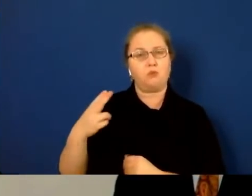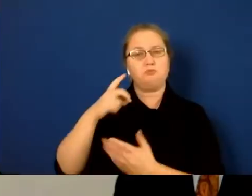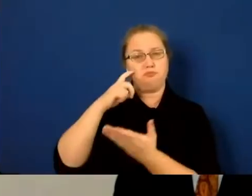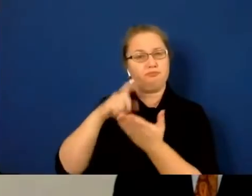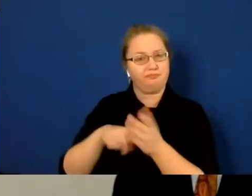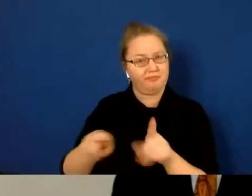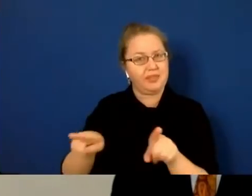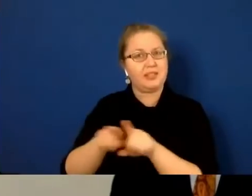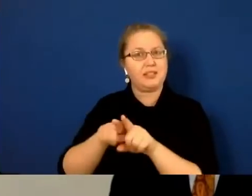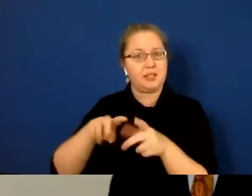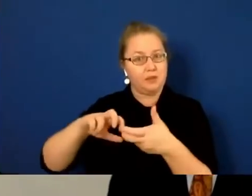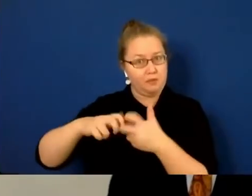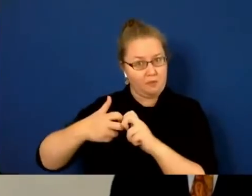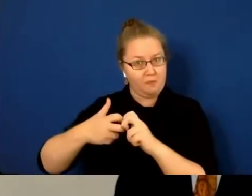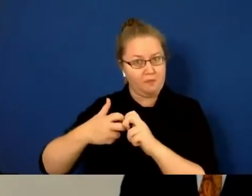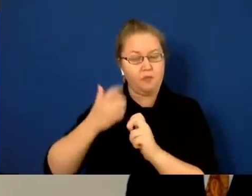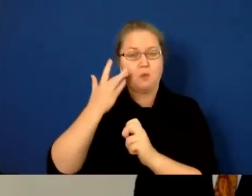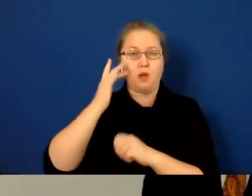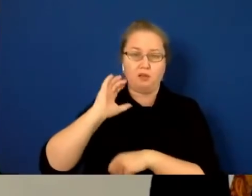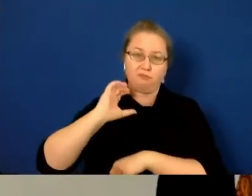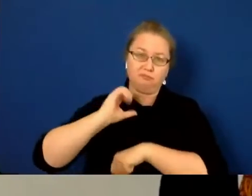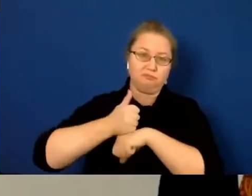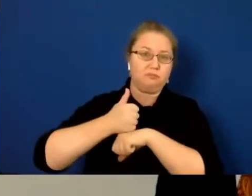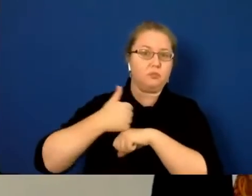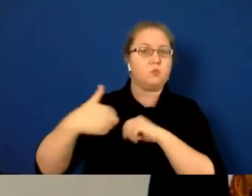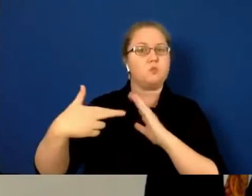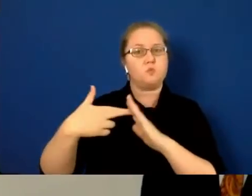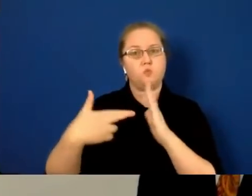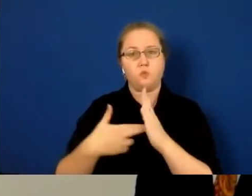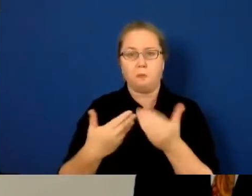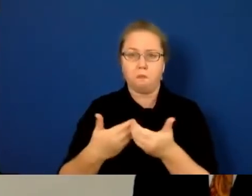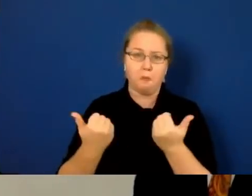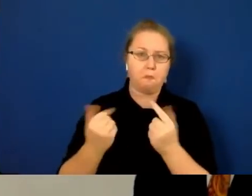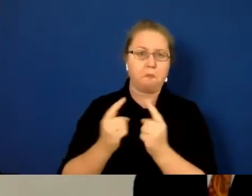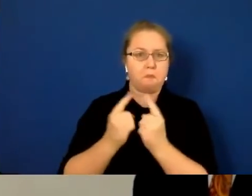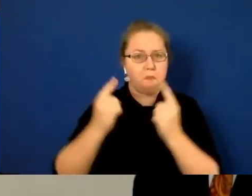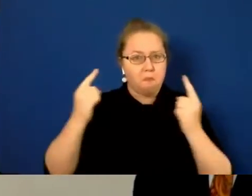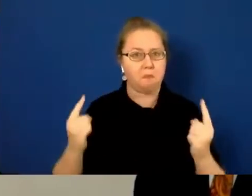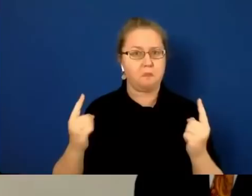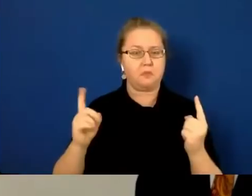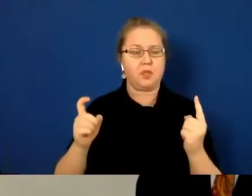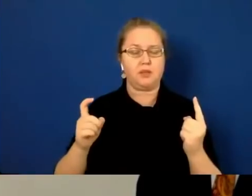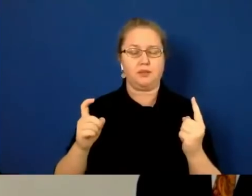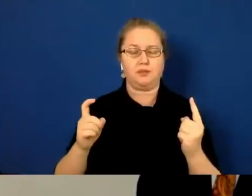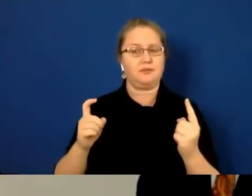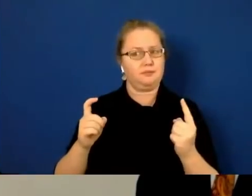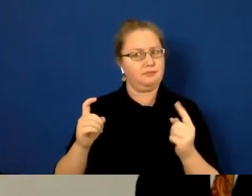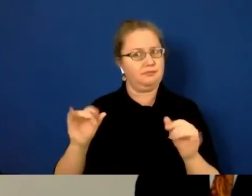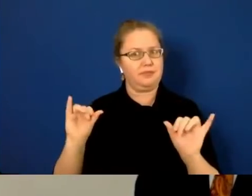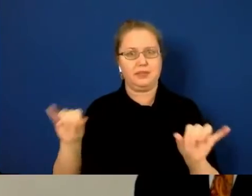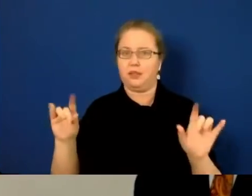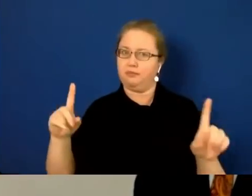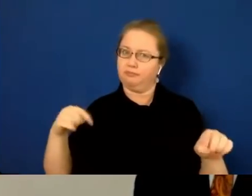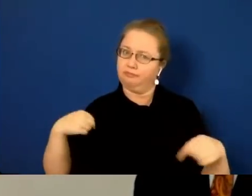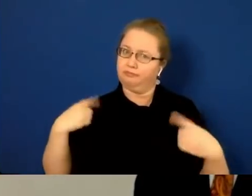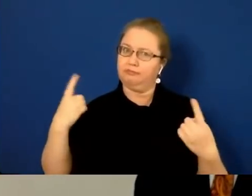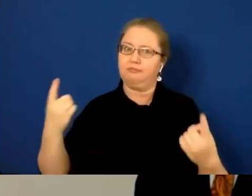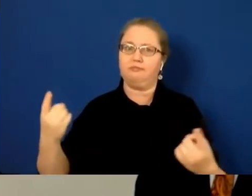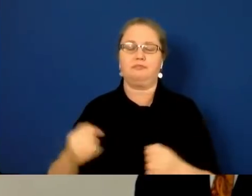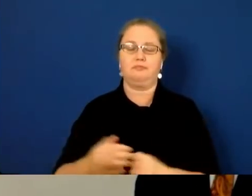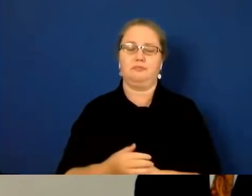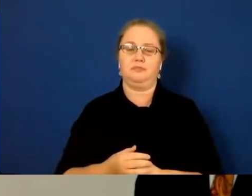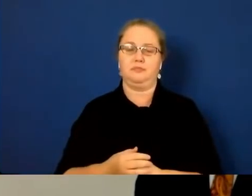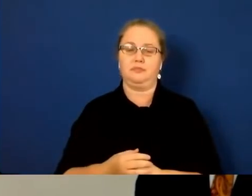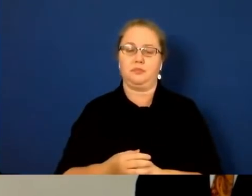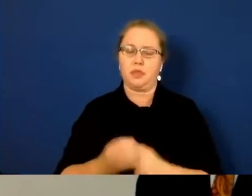when COVID and the need for physical distancing is, from what we hear, complicating space for emergency shelters